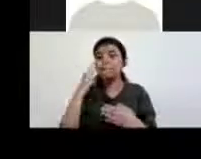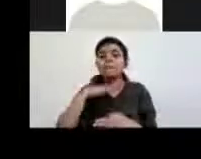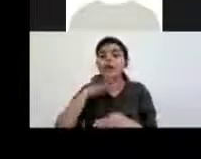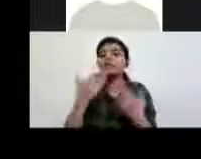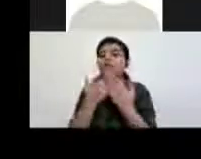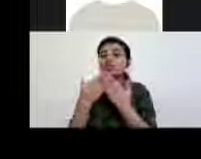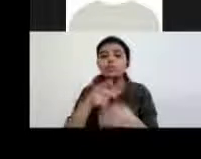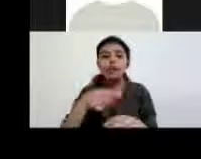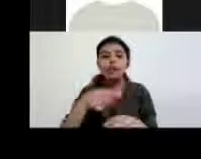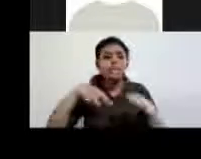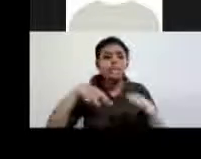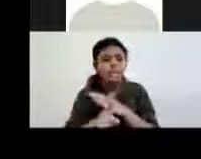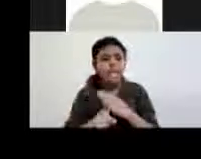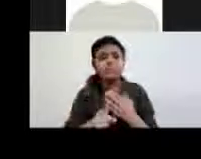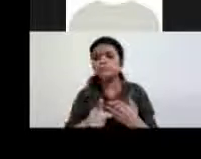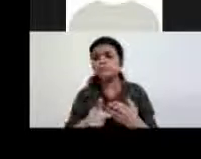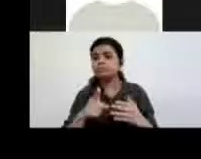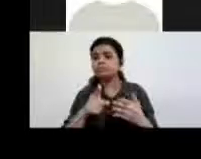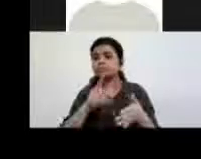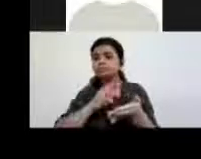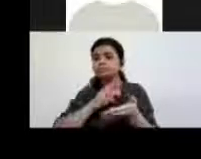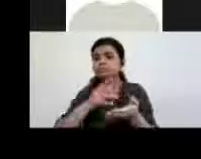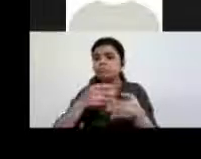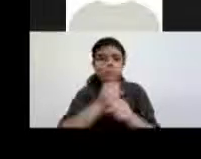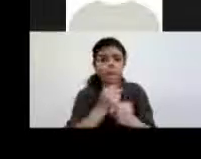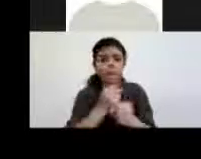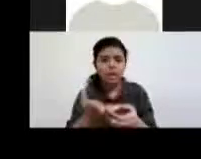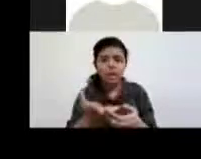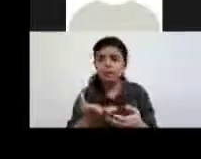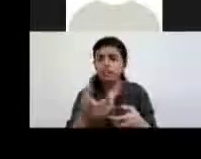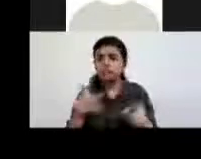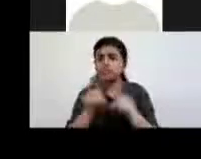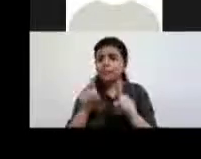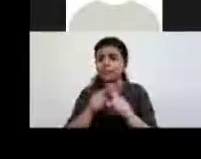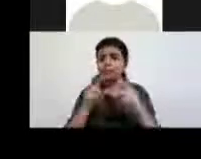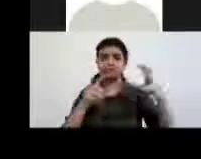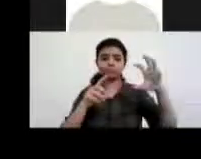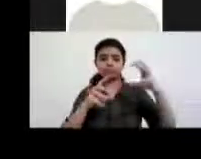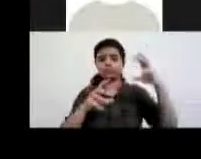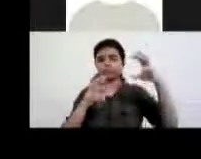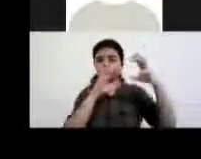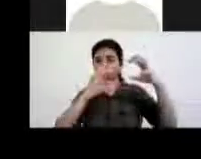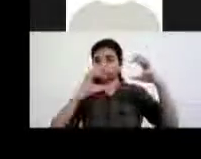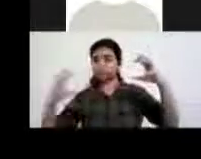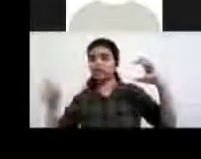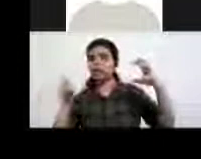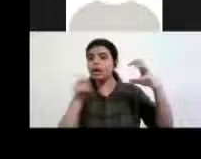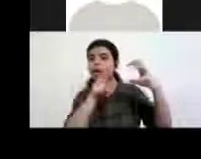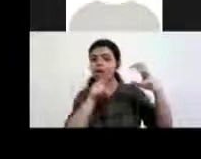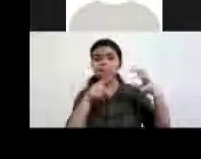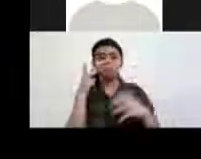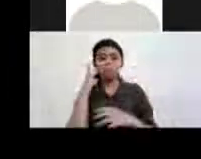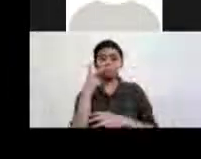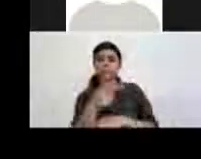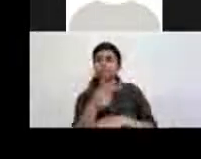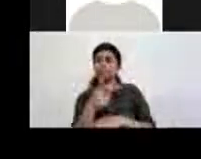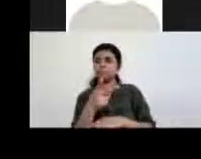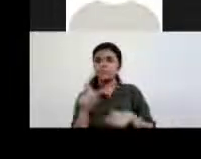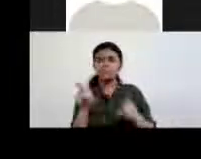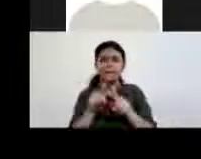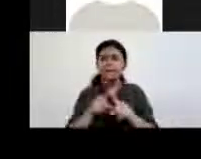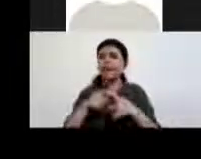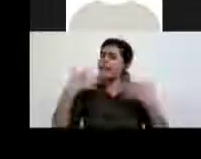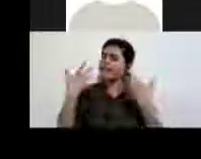of a self-made solar system. And this is exactly what I mean. If we manage to design